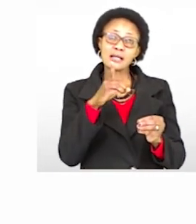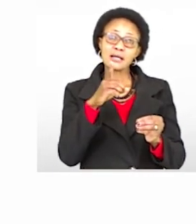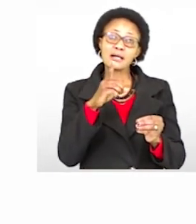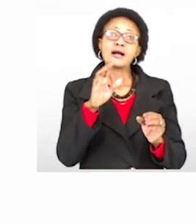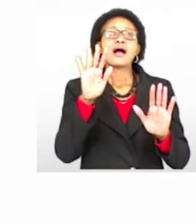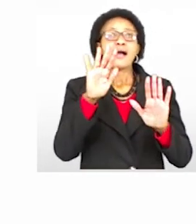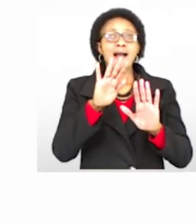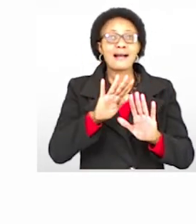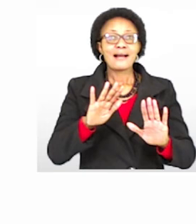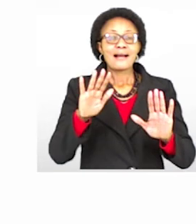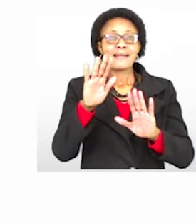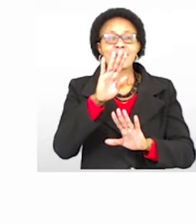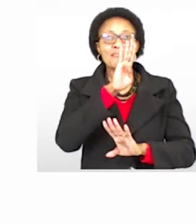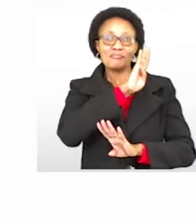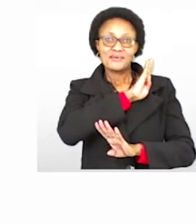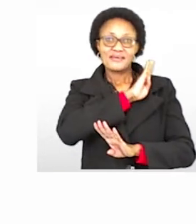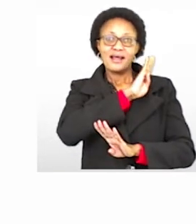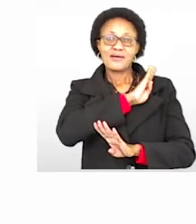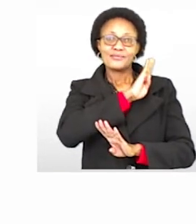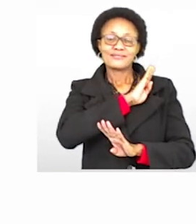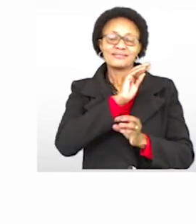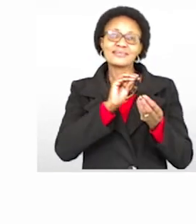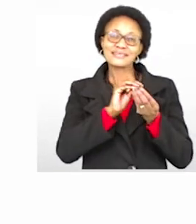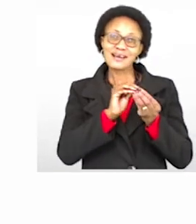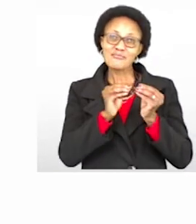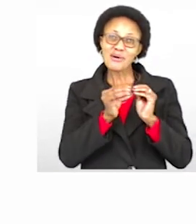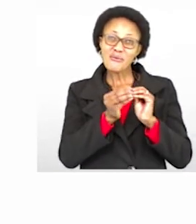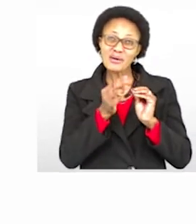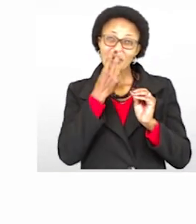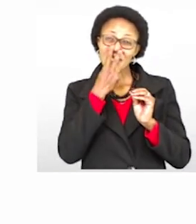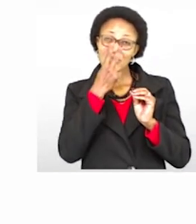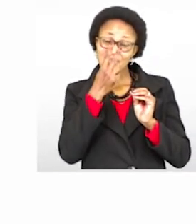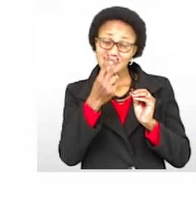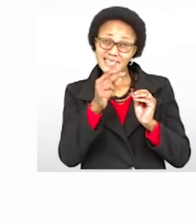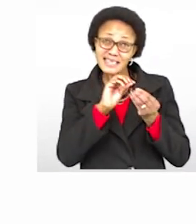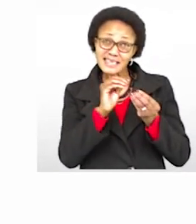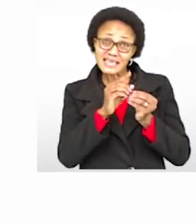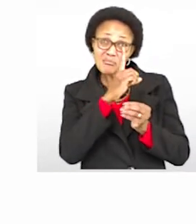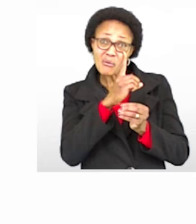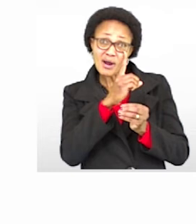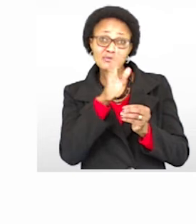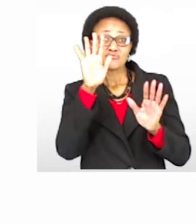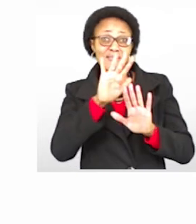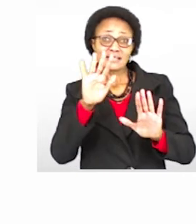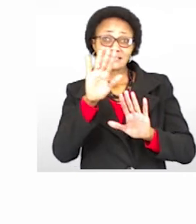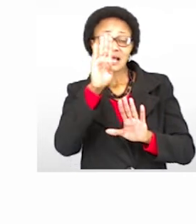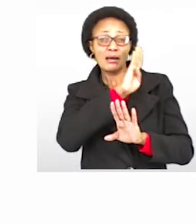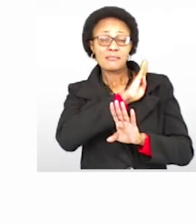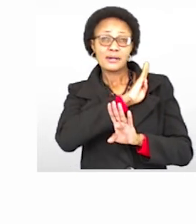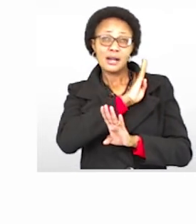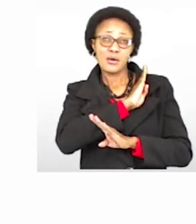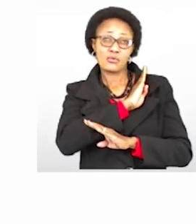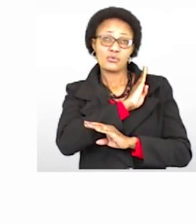color it brown. You can see that 1 is on the building. So everywhere where you see the